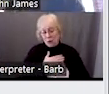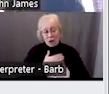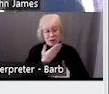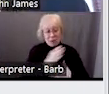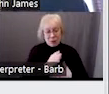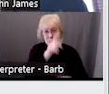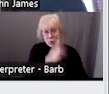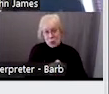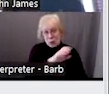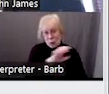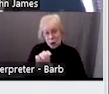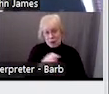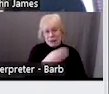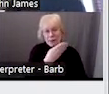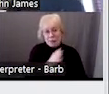is